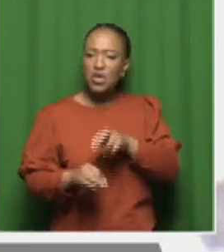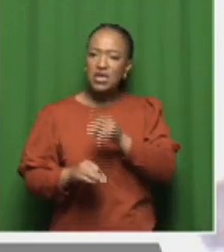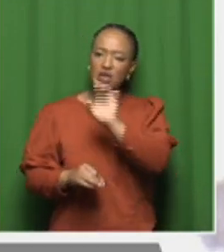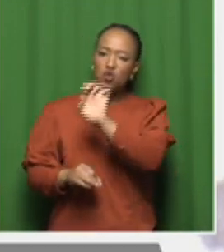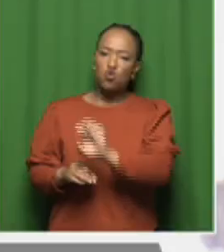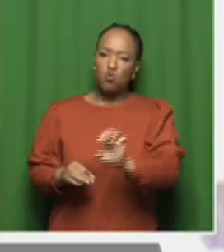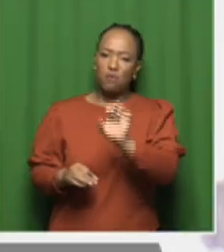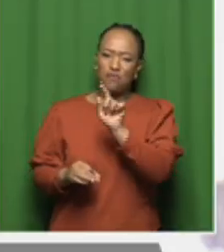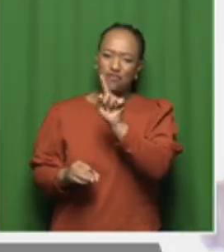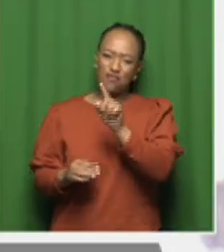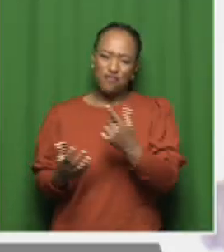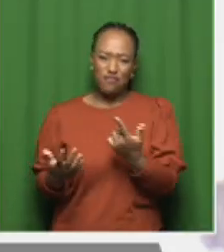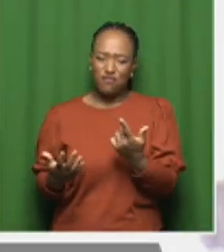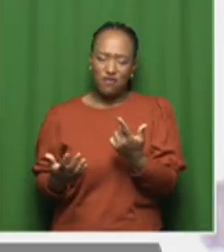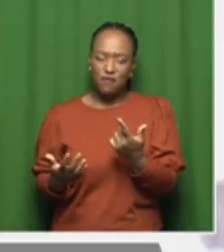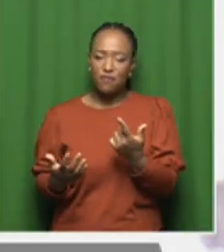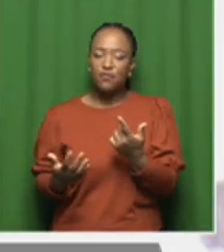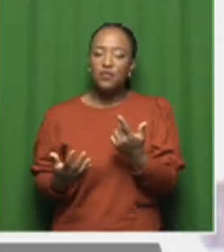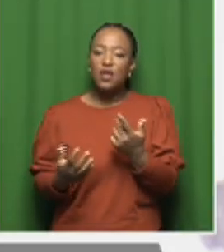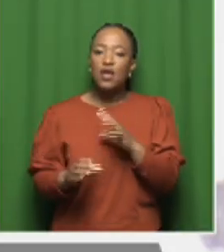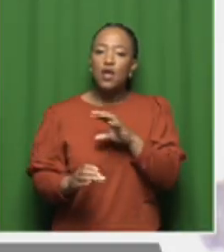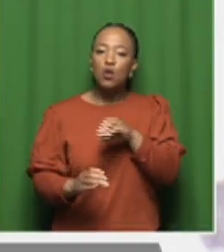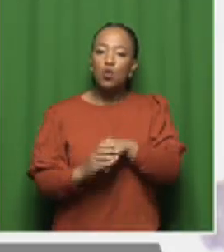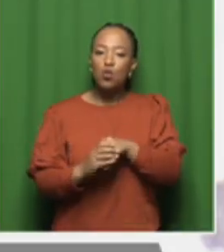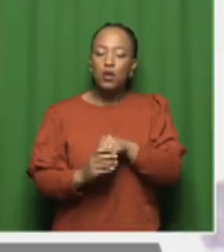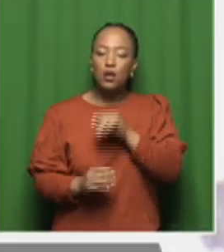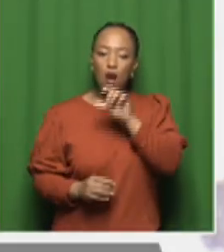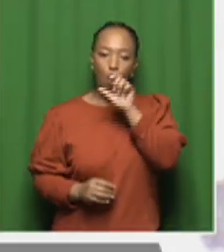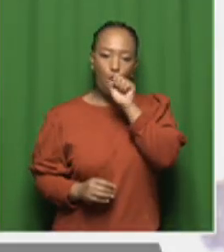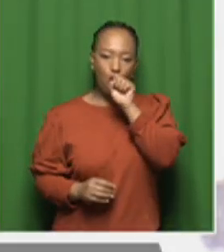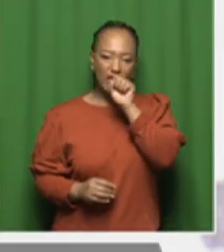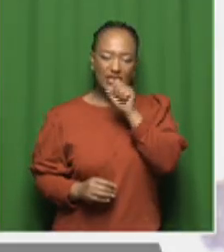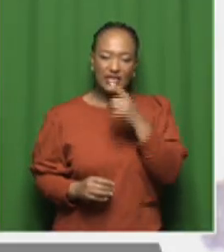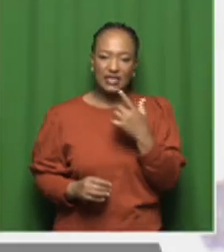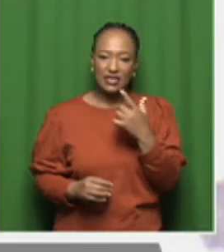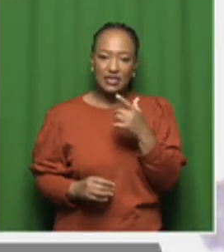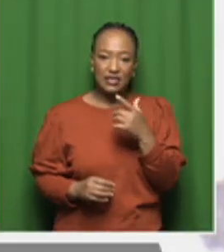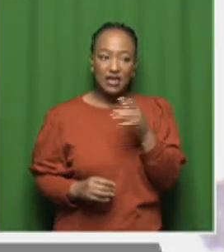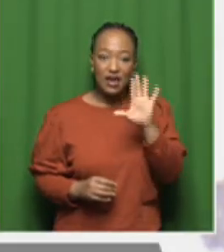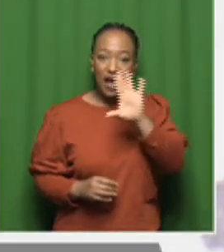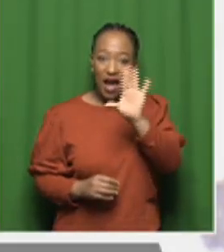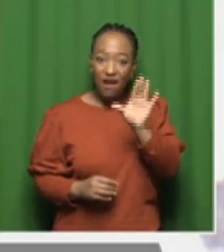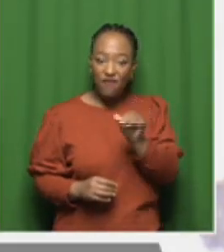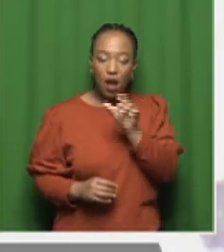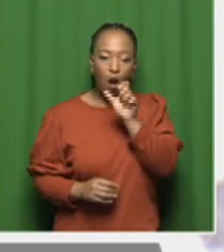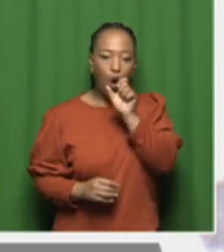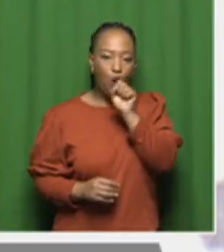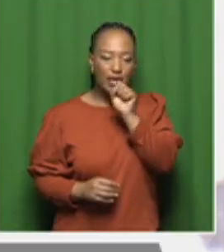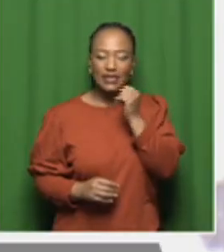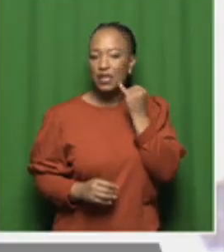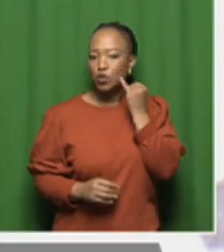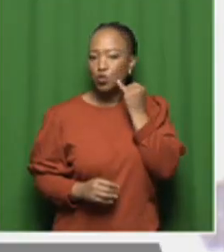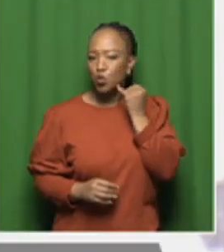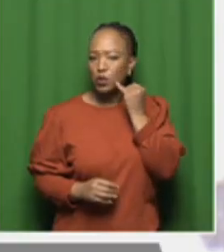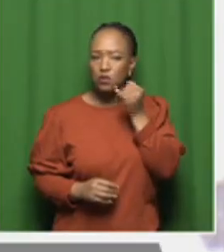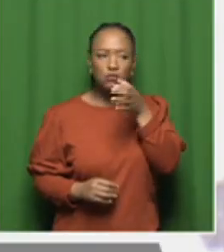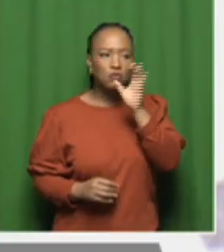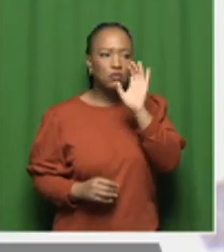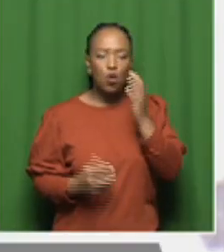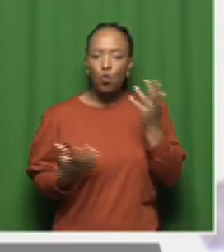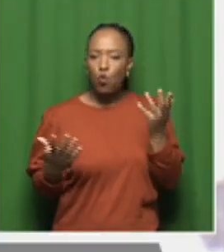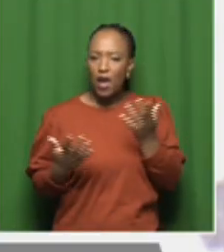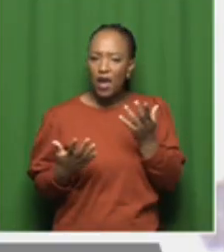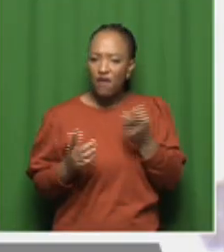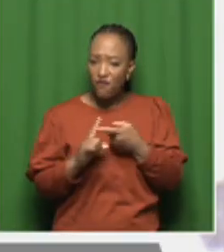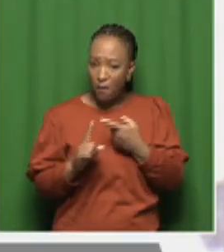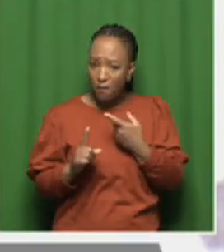way, including oranges. Africa consumes a lot of orange juice, but ask the question, where is the orange coming from and where is the